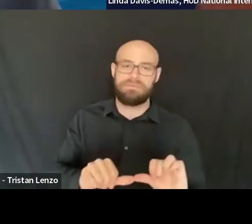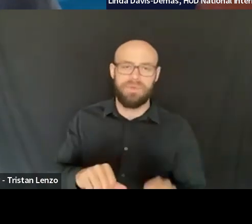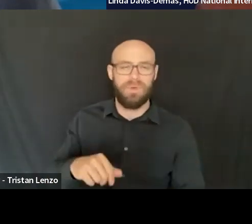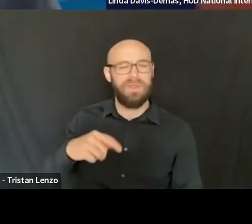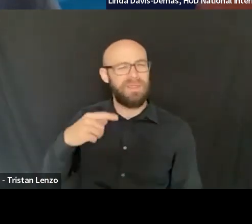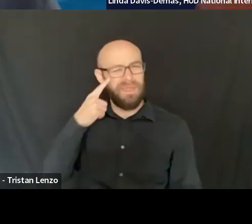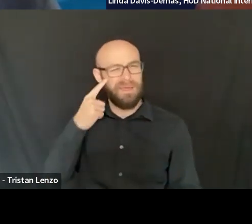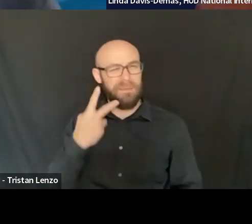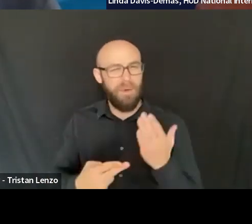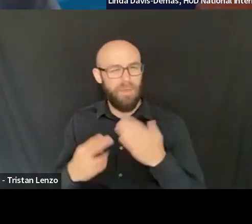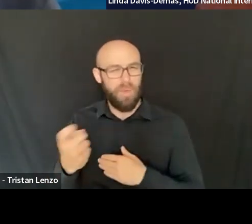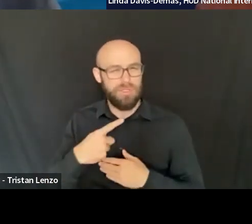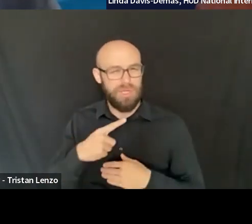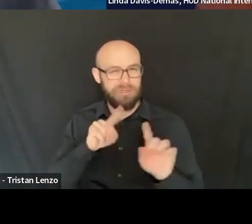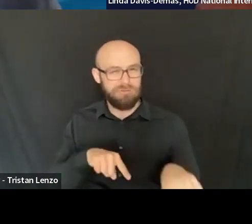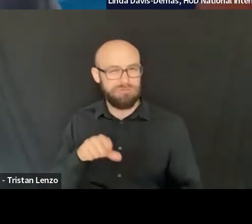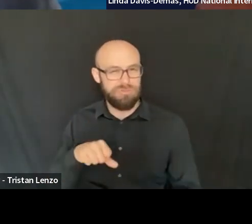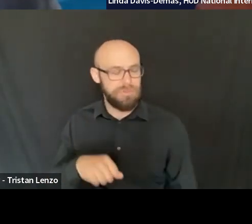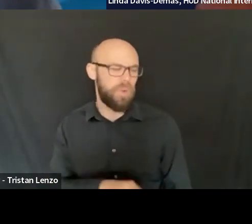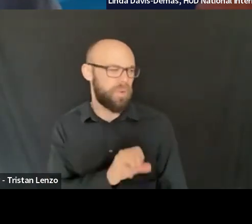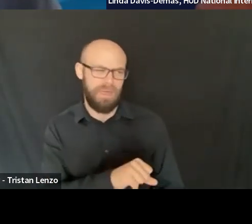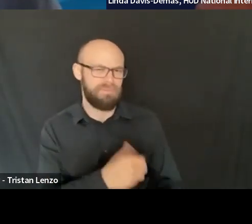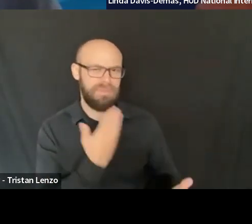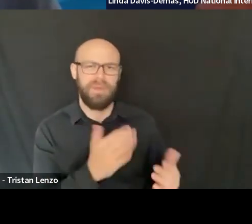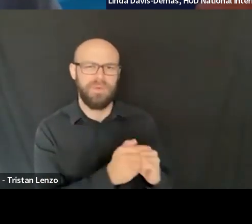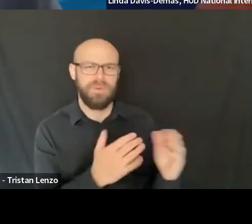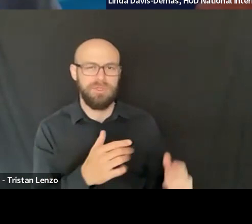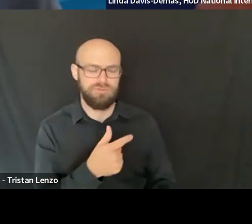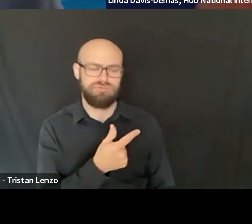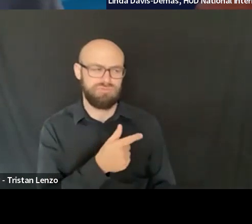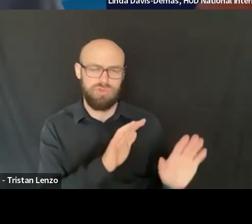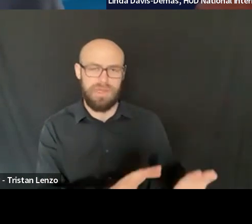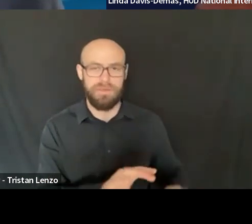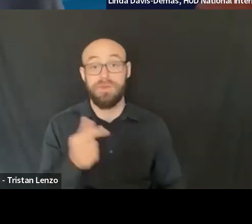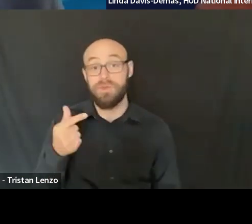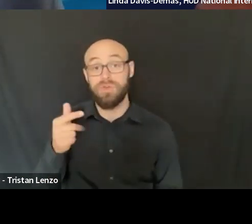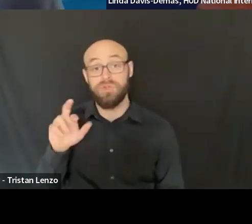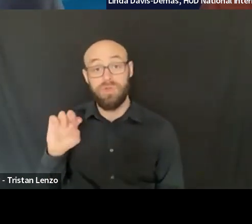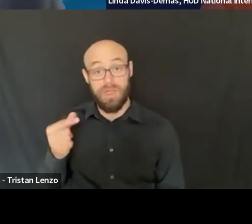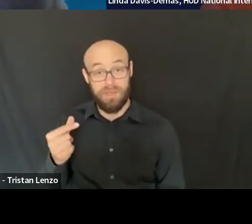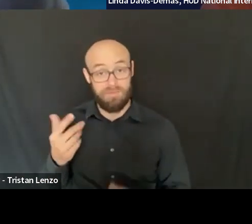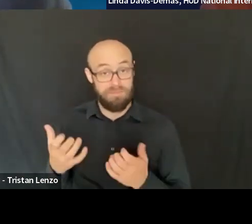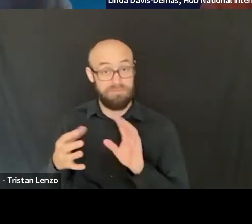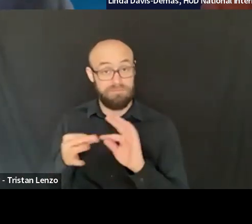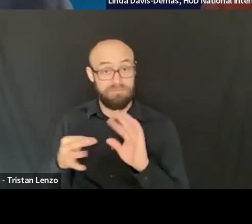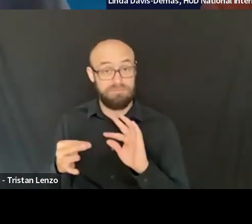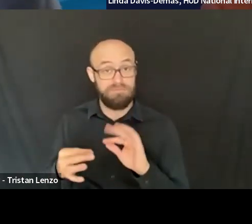both of the questions. Yeah, thank you very much, Ellie. That was terrific. Greg, do you want to put your toe in the water?